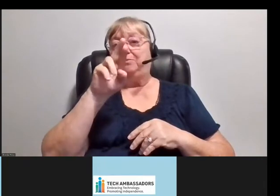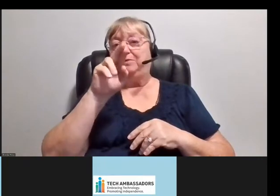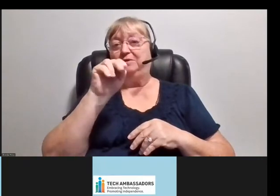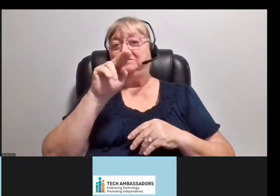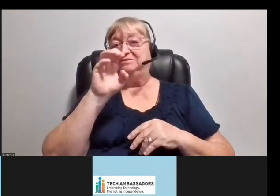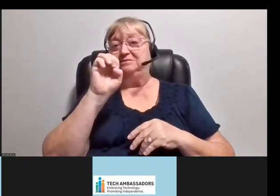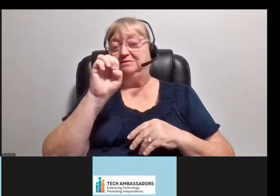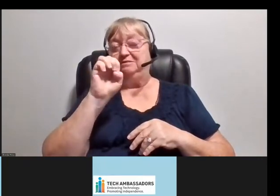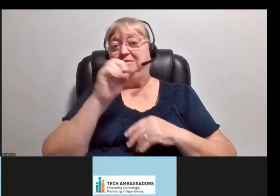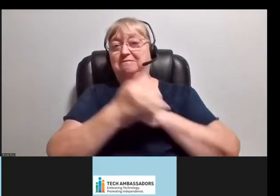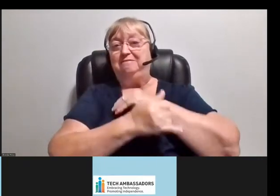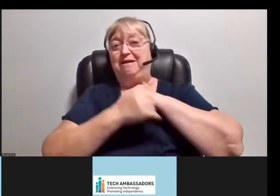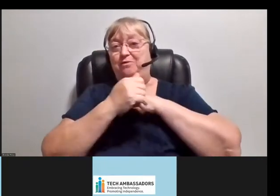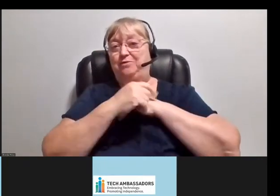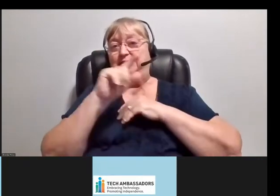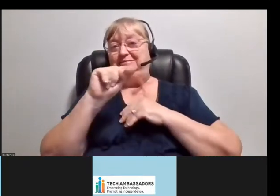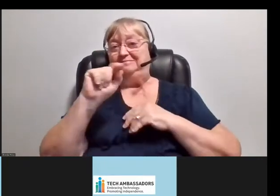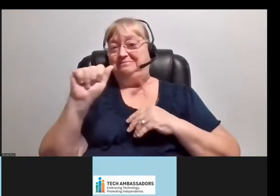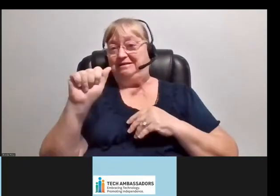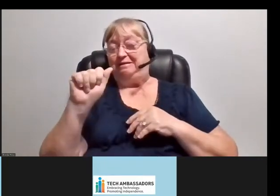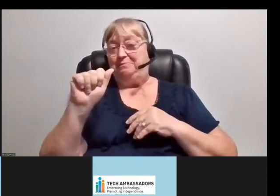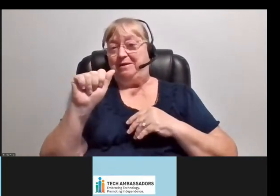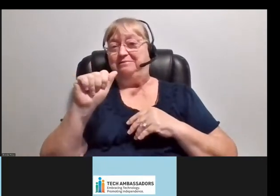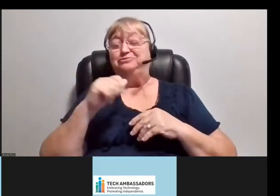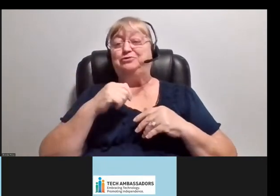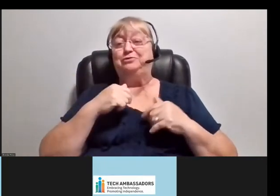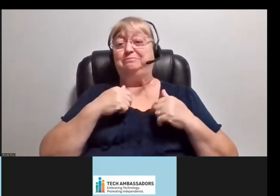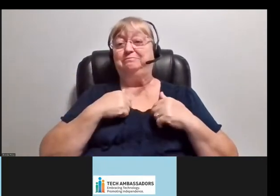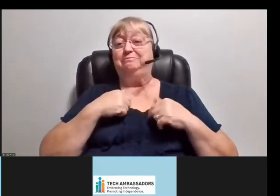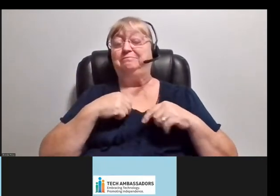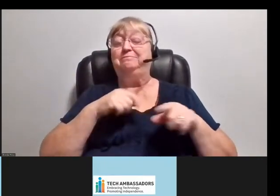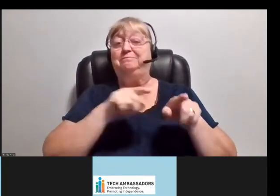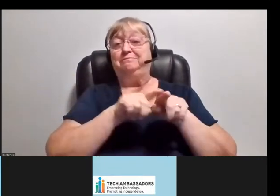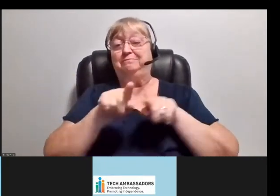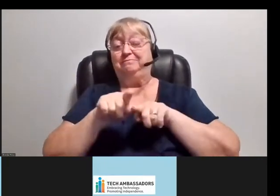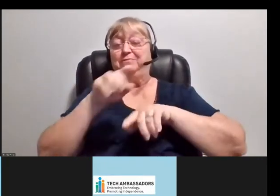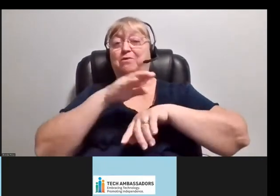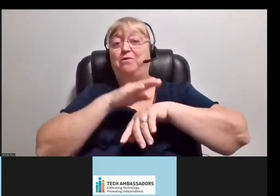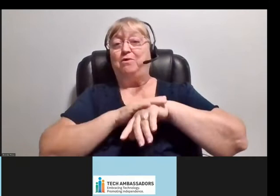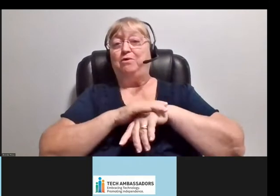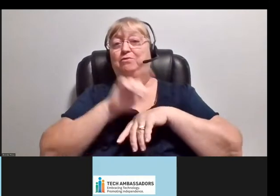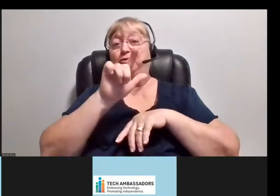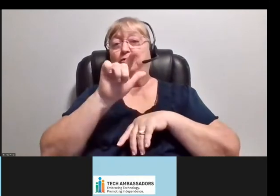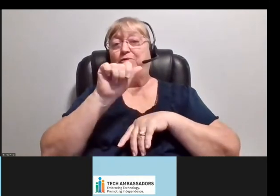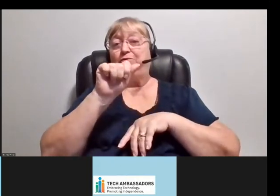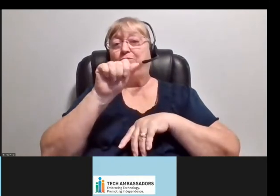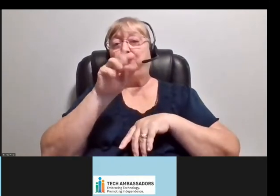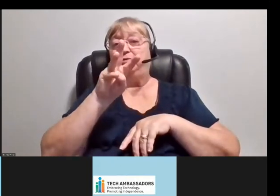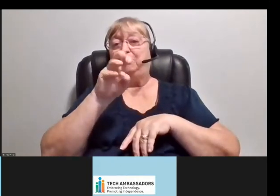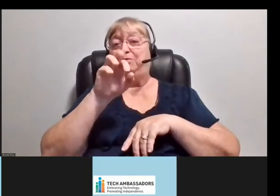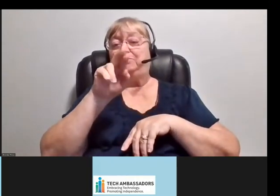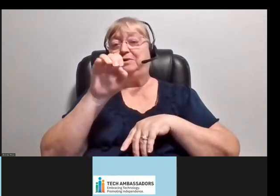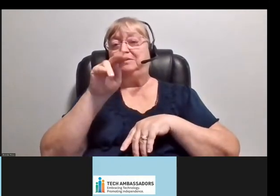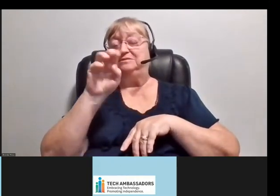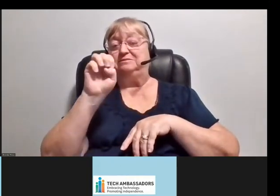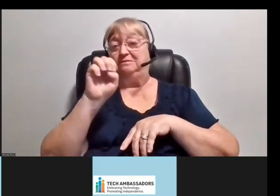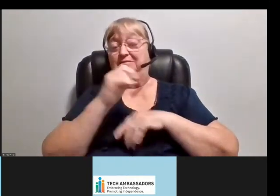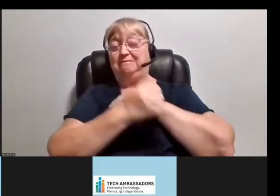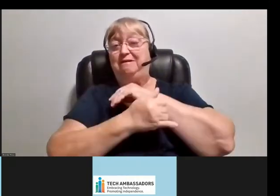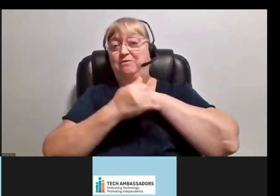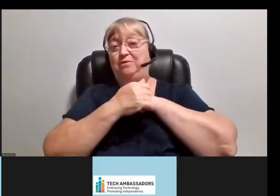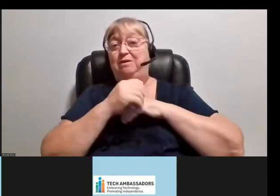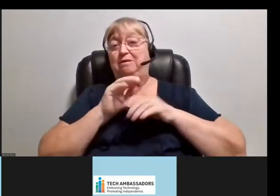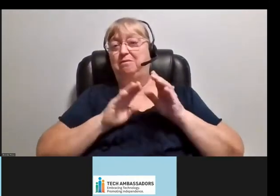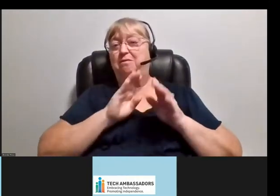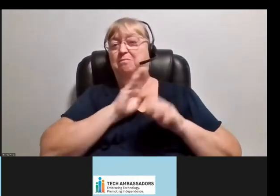Ambassador, and I am also on the Lawrence County Board of DD.